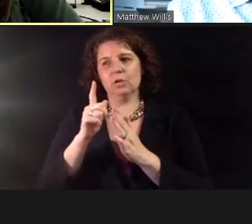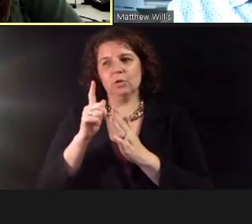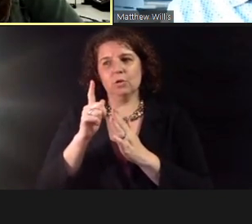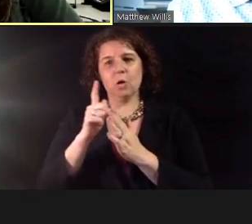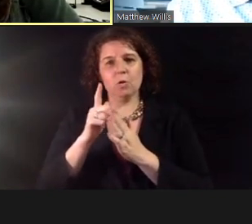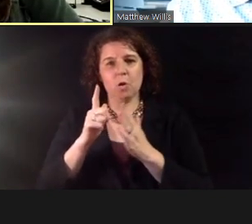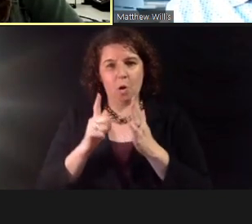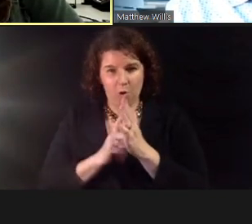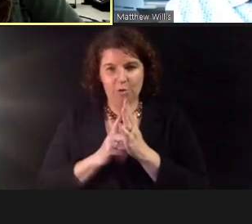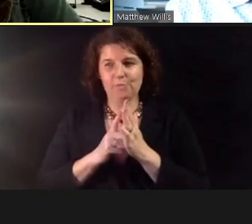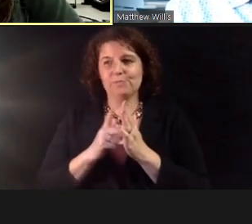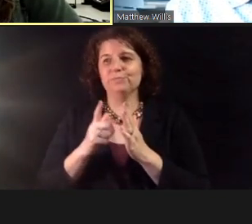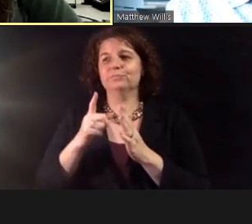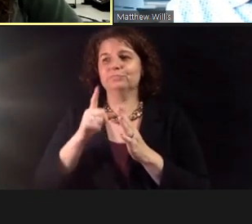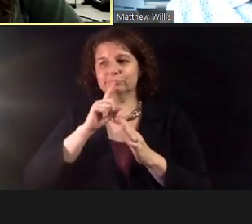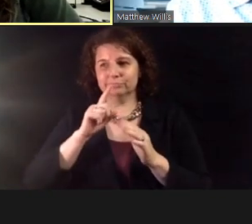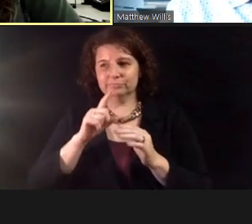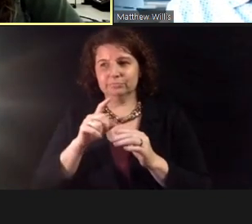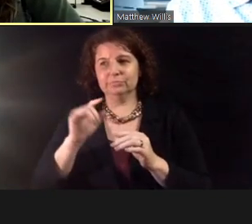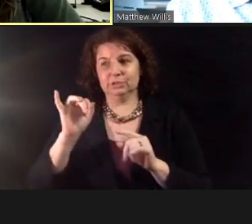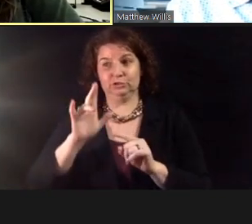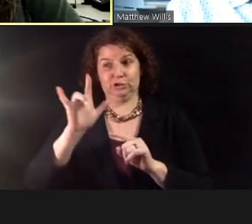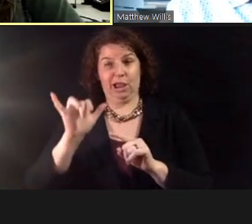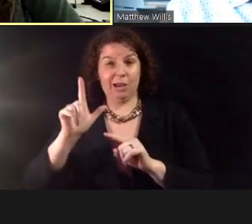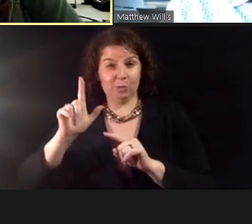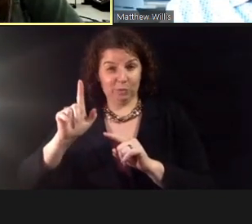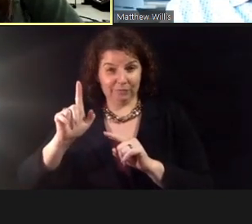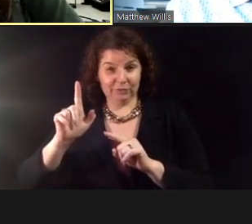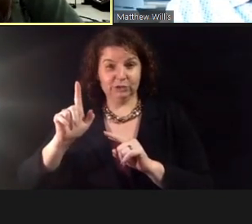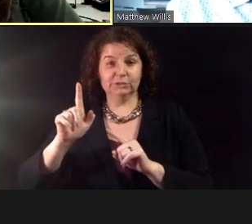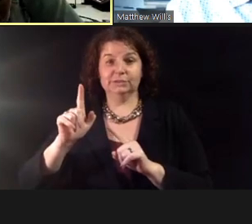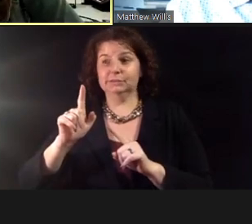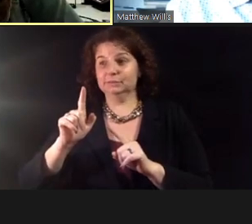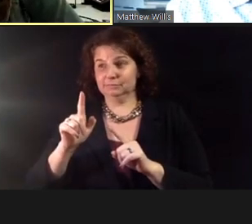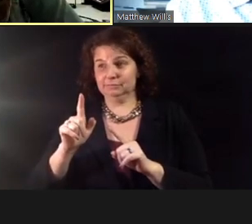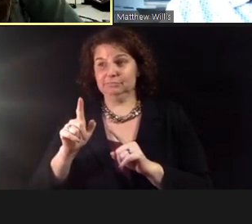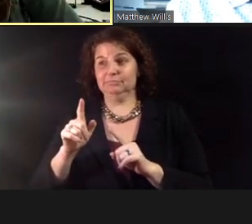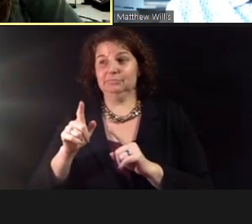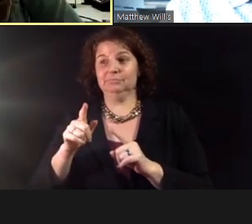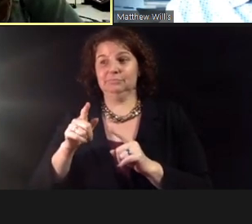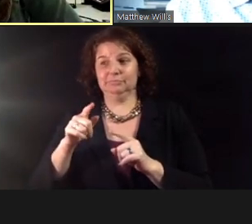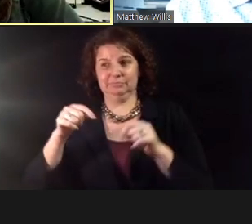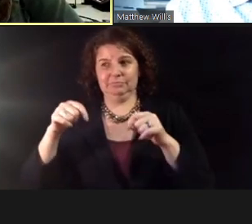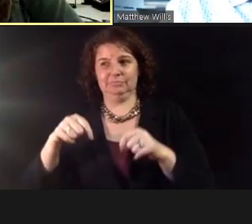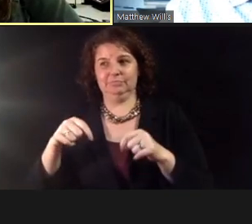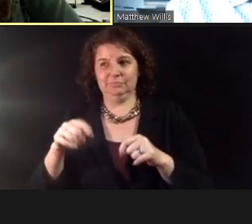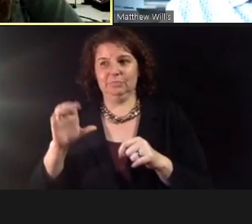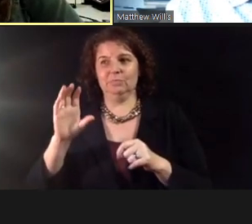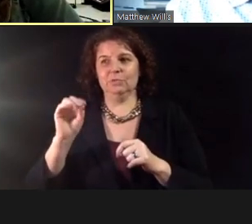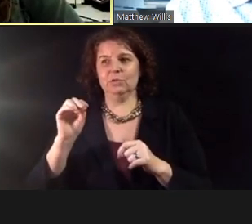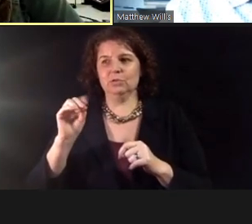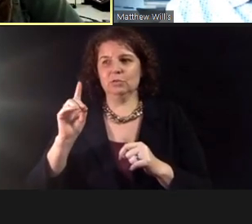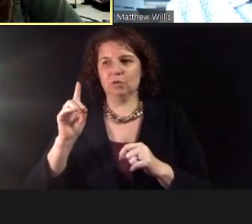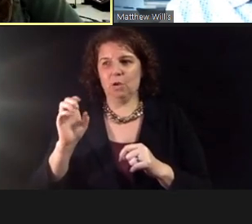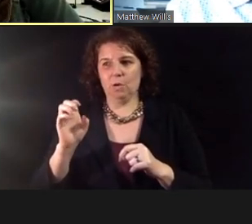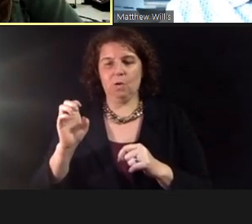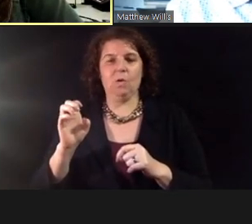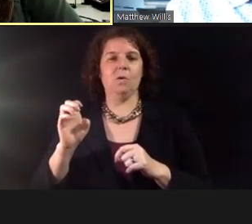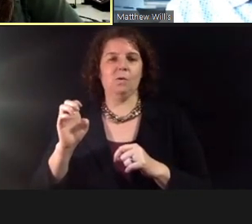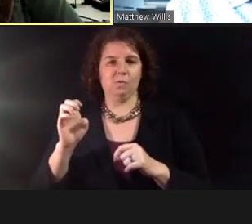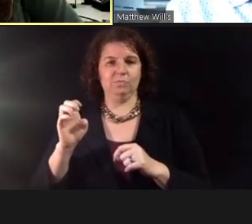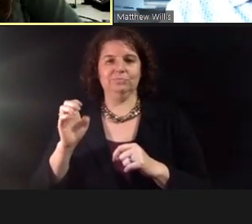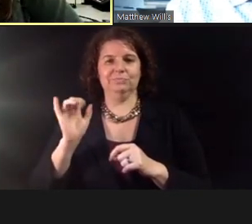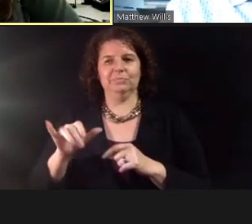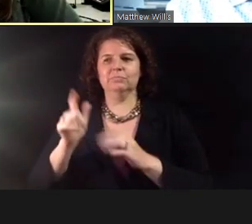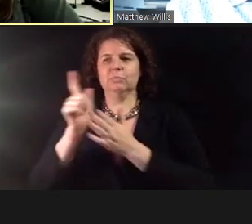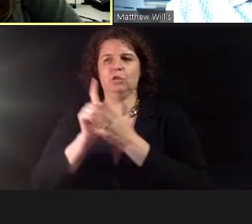July 21st, the ordinance that would give local law enforcement and code enforcement agencies a mechanism to be able to cite